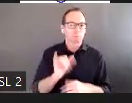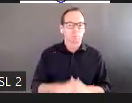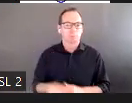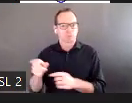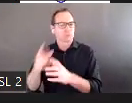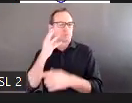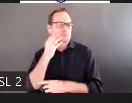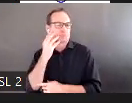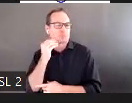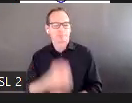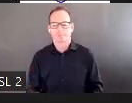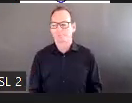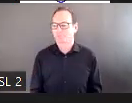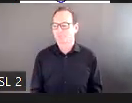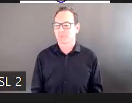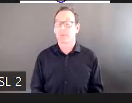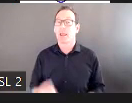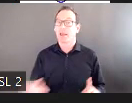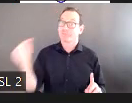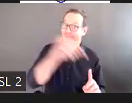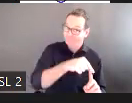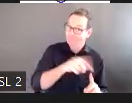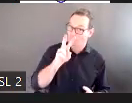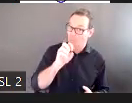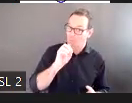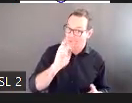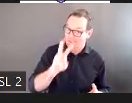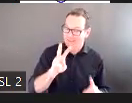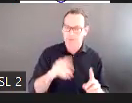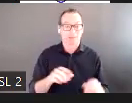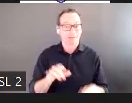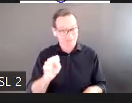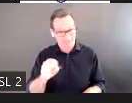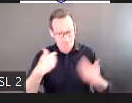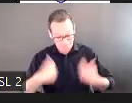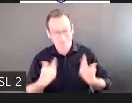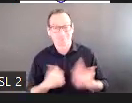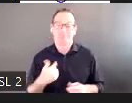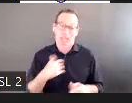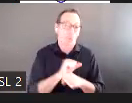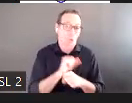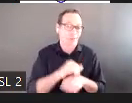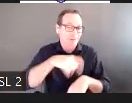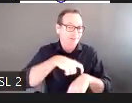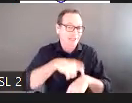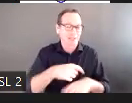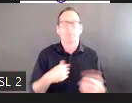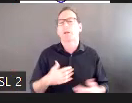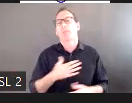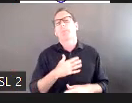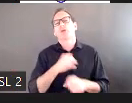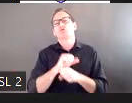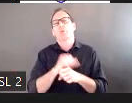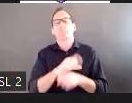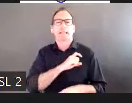in 2006, I keep going back to our roots, believe it or not, I worked back in 2006, and policing, we move around in our careers. And